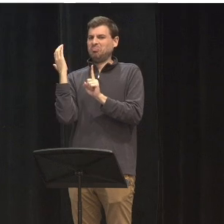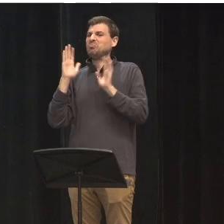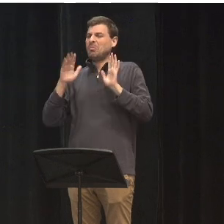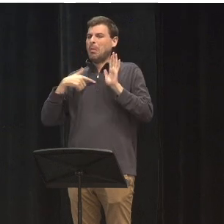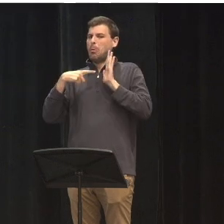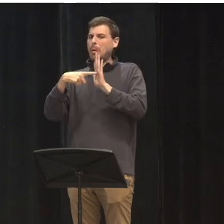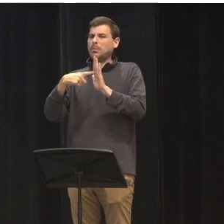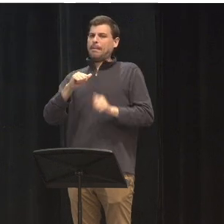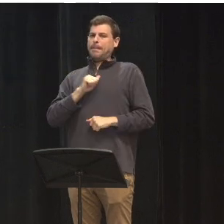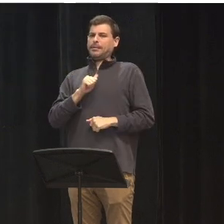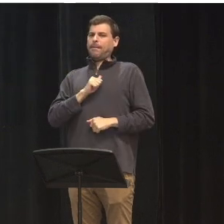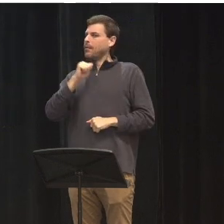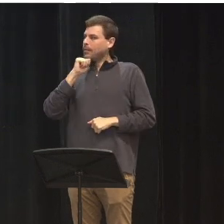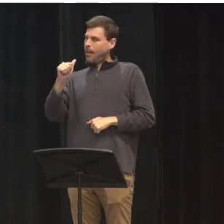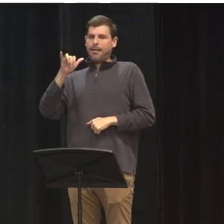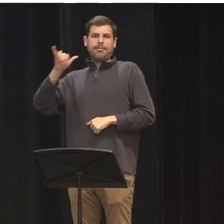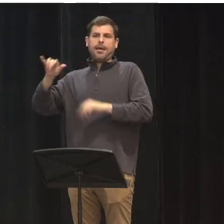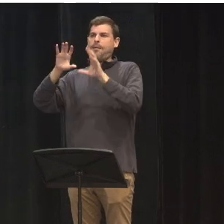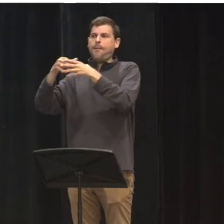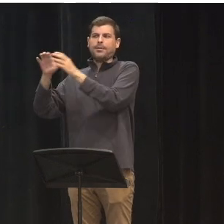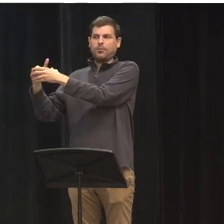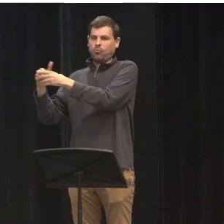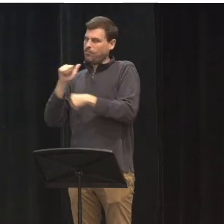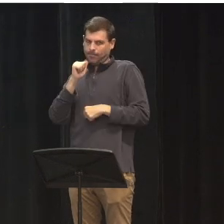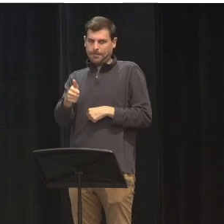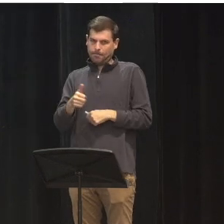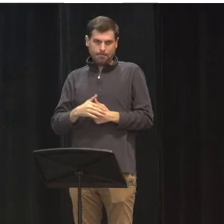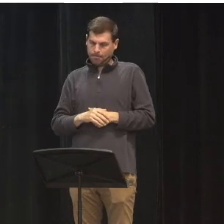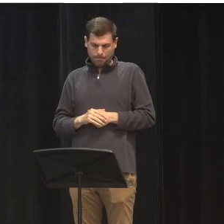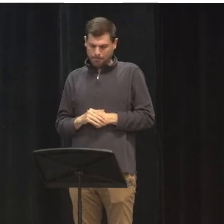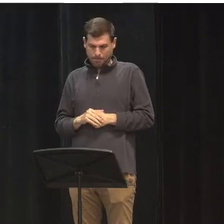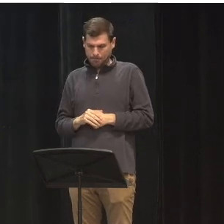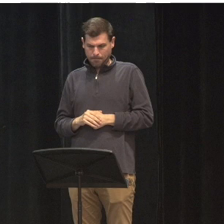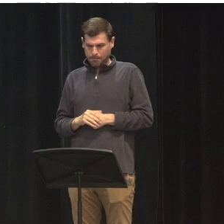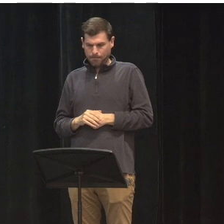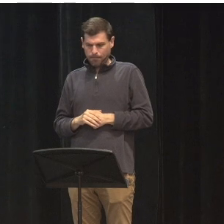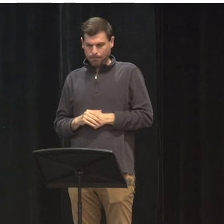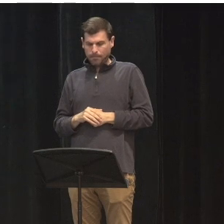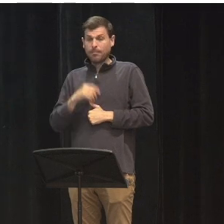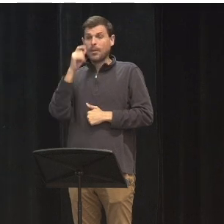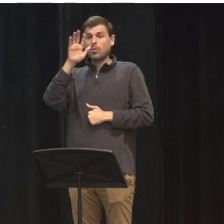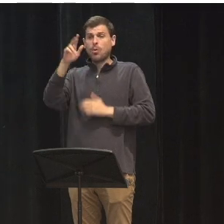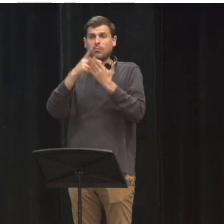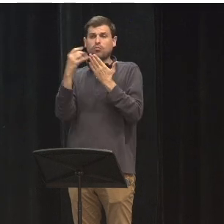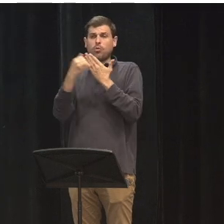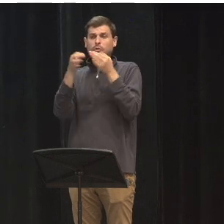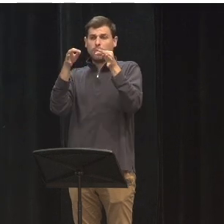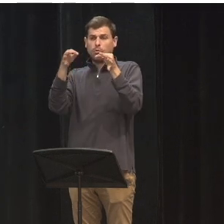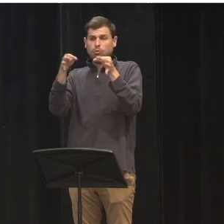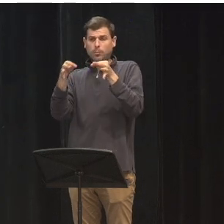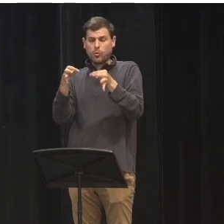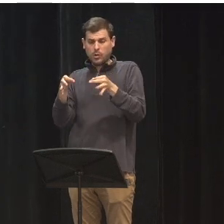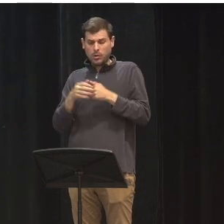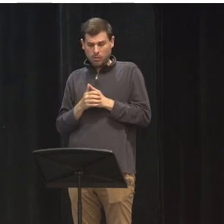myself and not on behalf of these organizations. The project description, as well as some of the